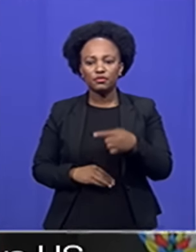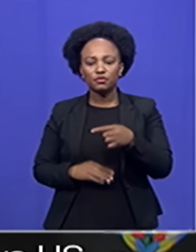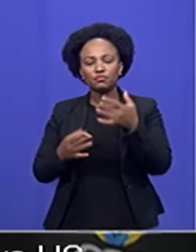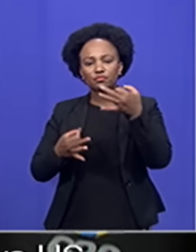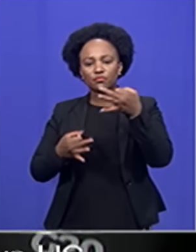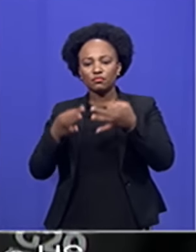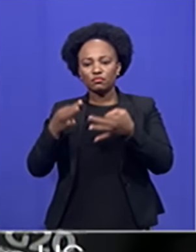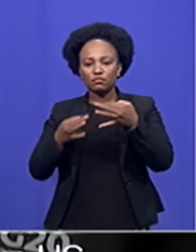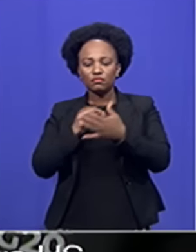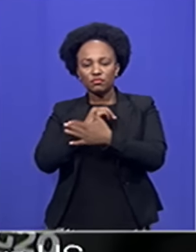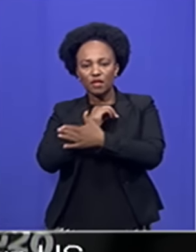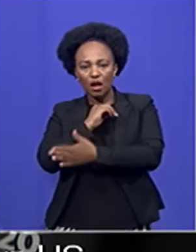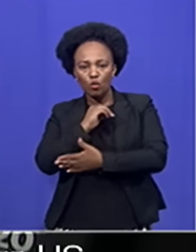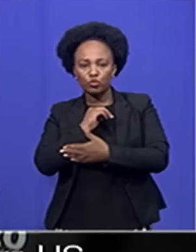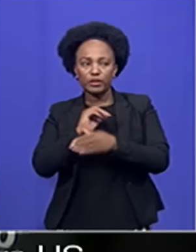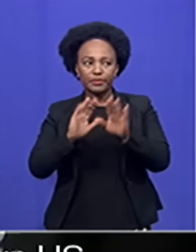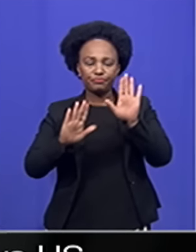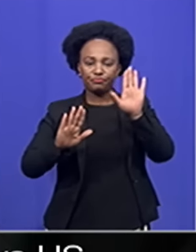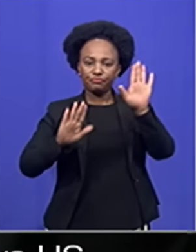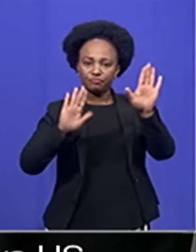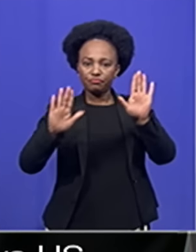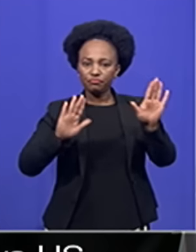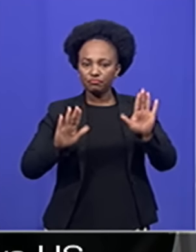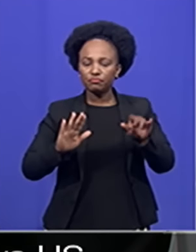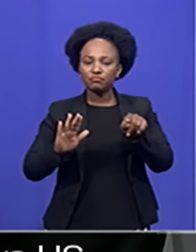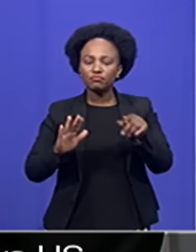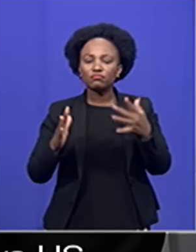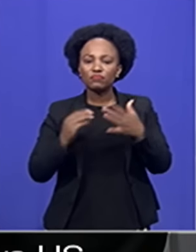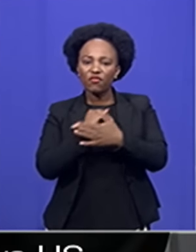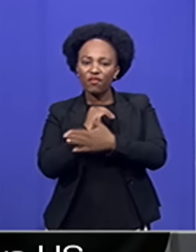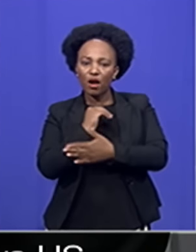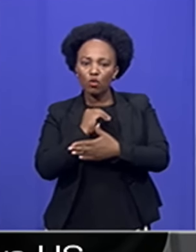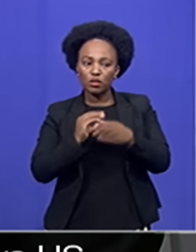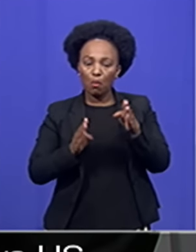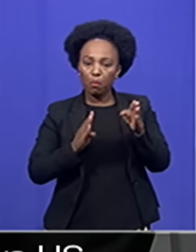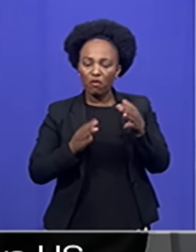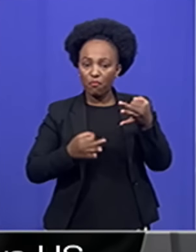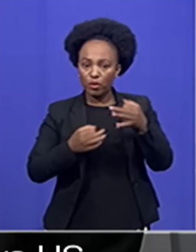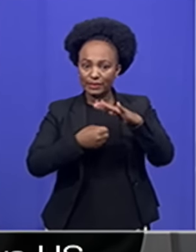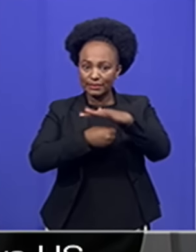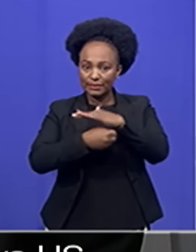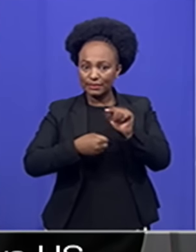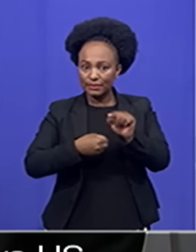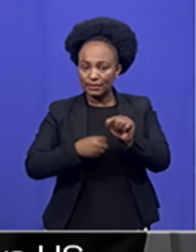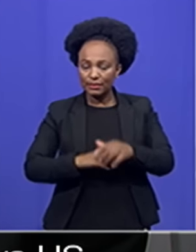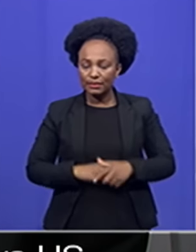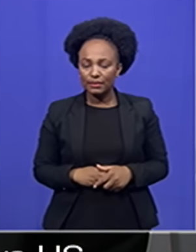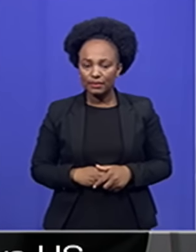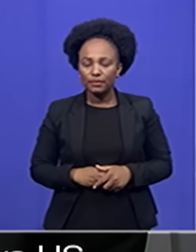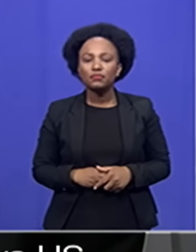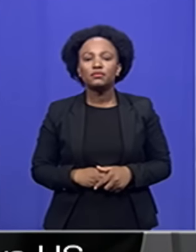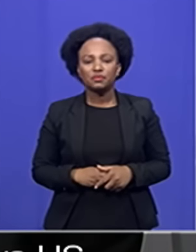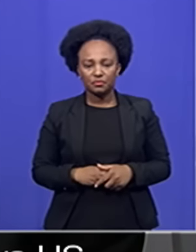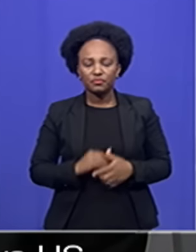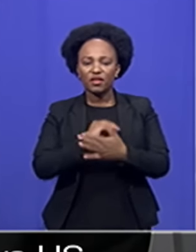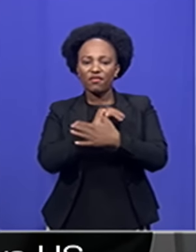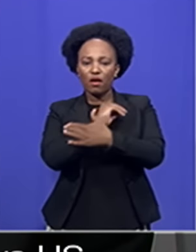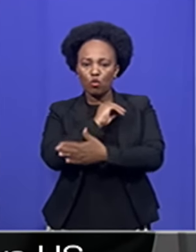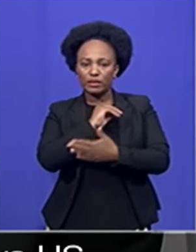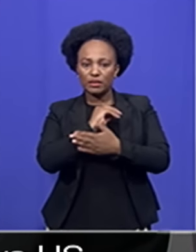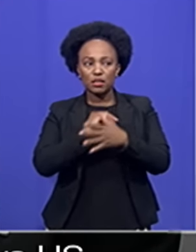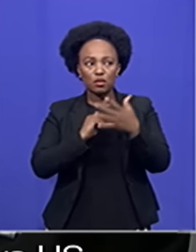tša dinaga maloko na maemo a tšona ke afe le dinaga tše di leng fa re lebeletse maemo a dipolotiki ya re bona dinaga tse di farologaneng